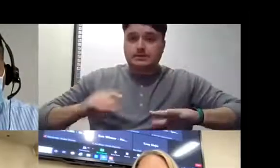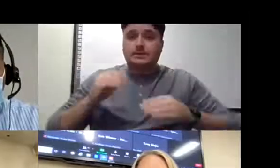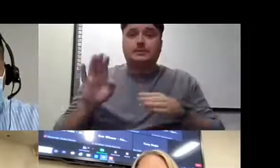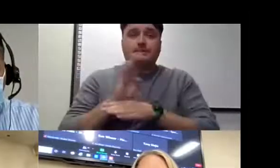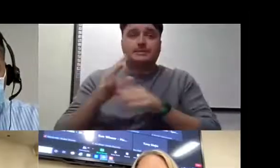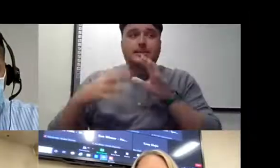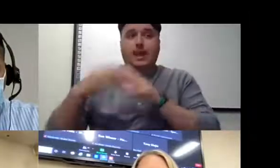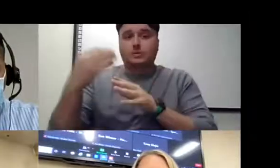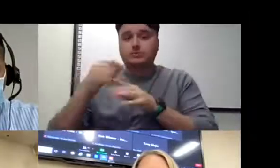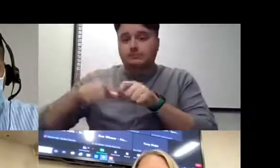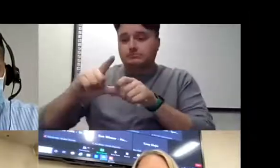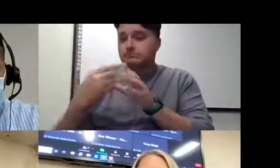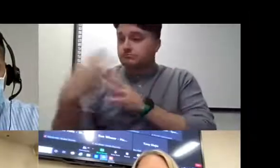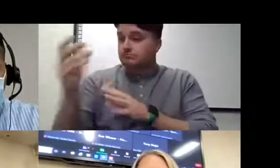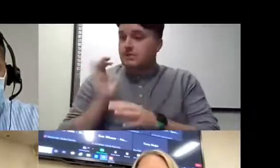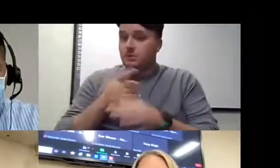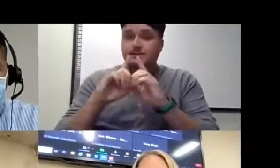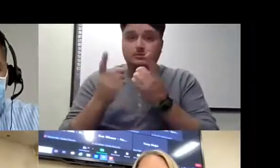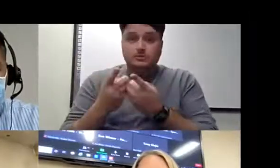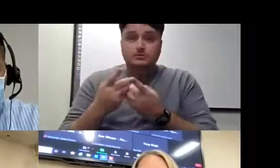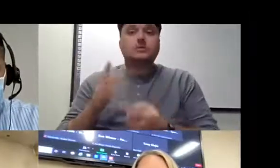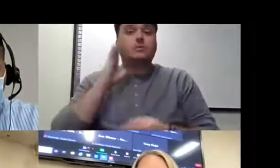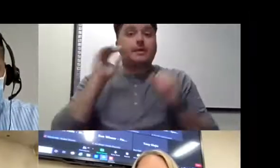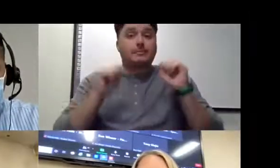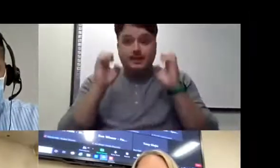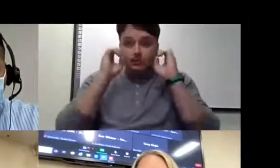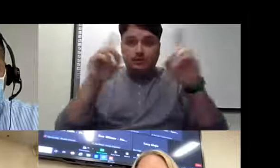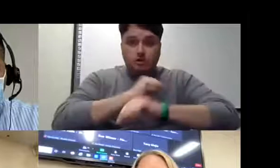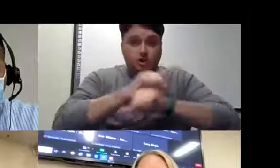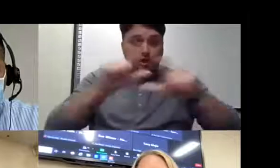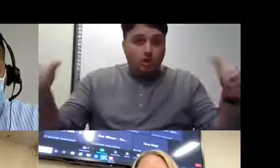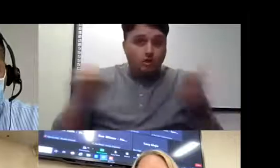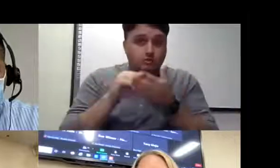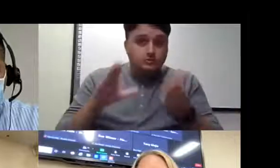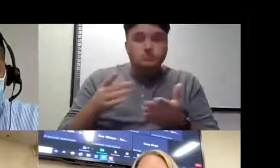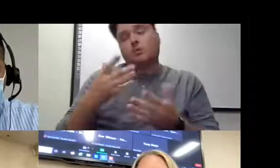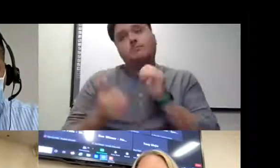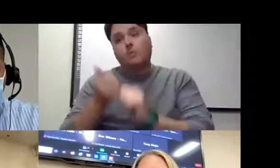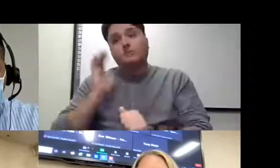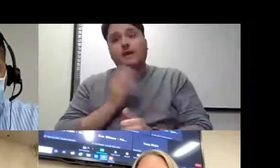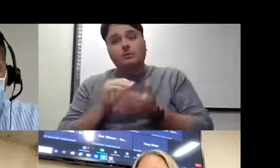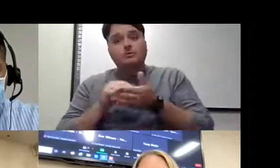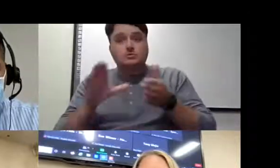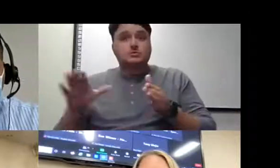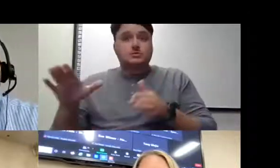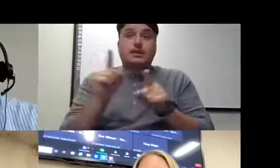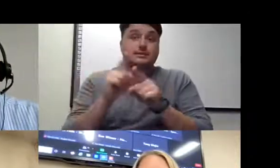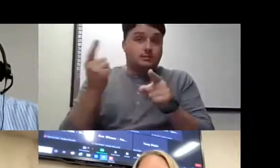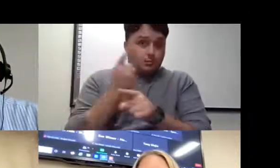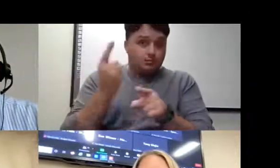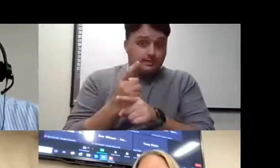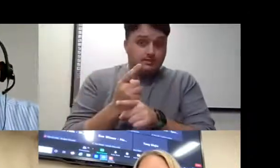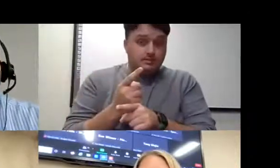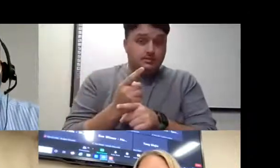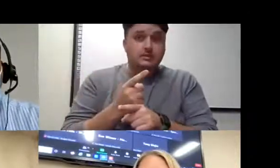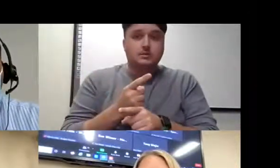our district, and that we will be able to educate all of our students, or as most of our students as appropriate,